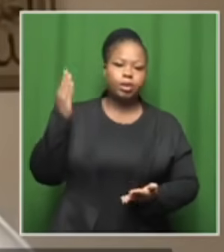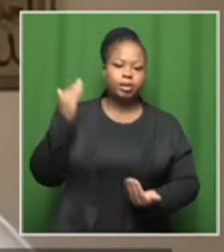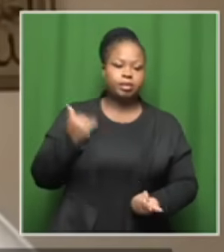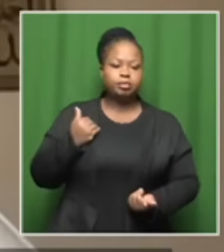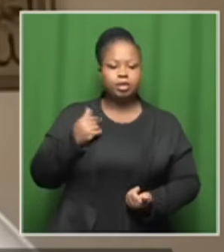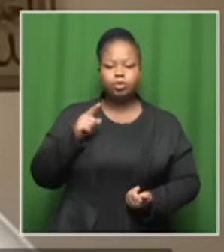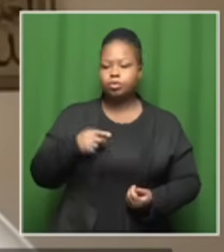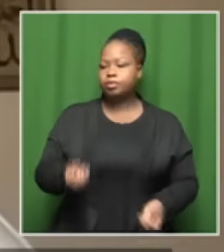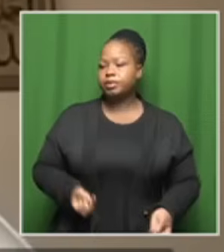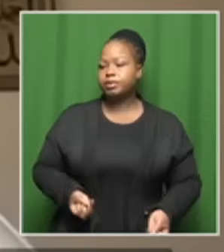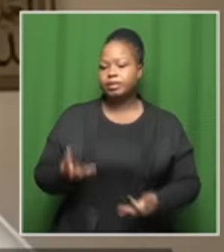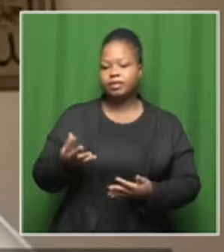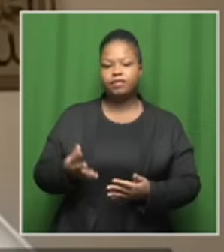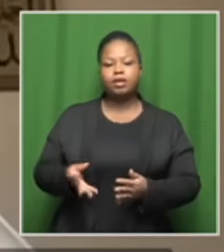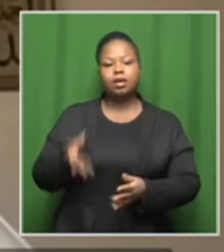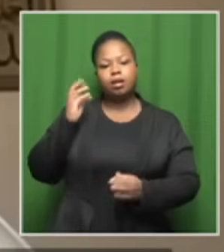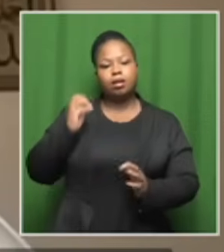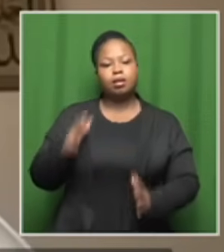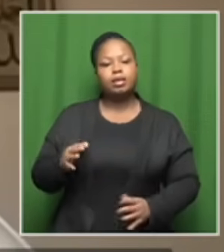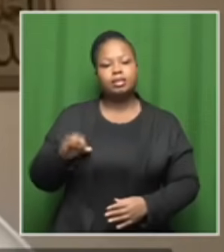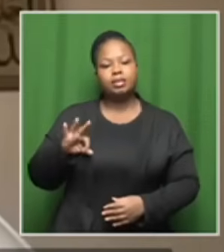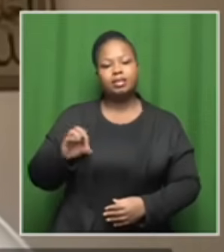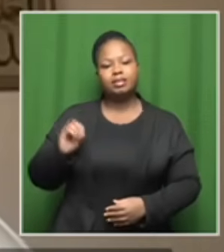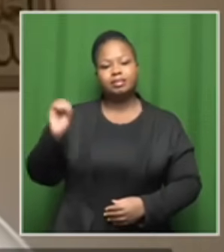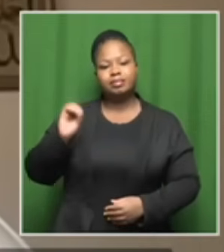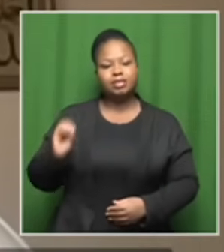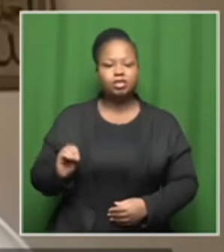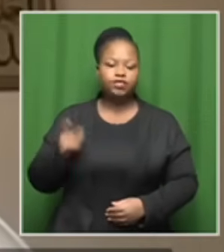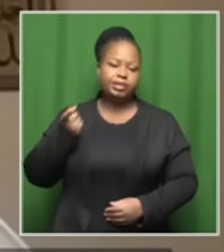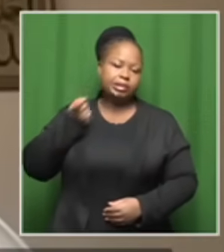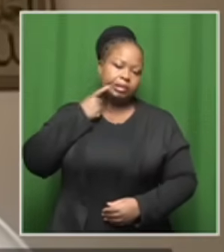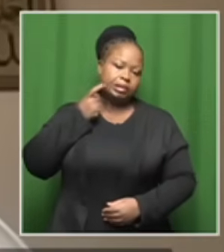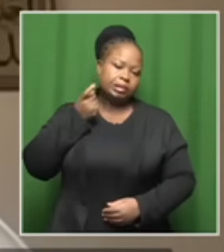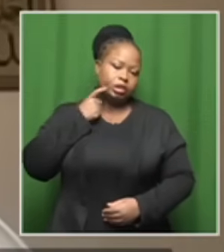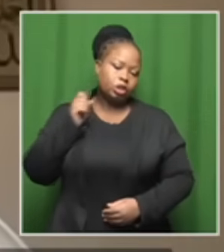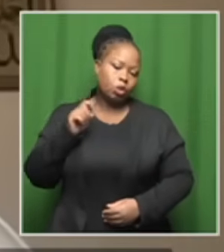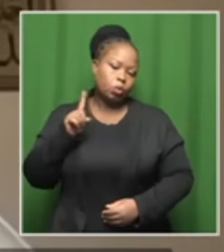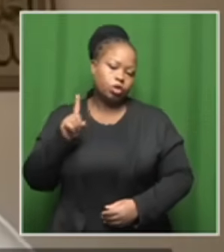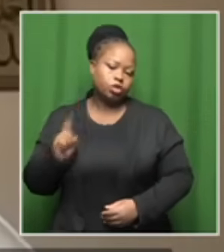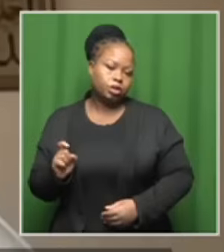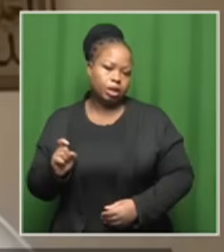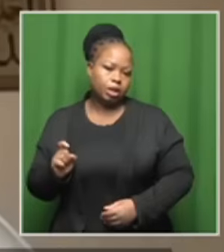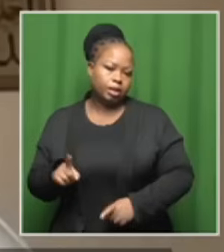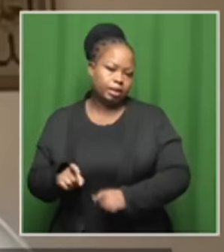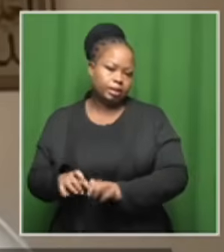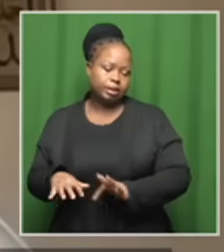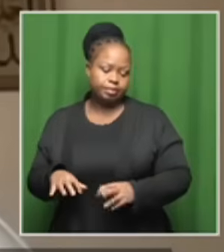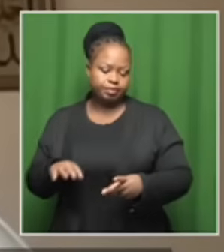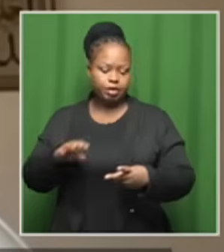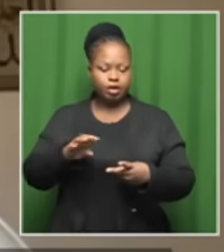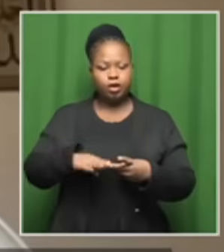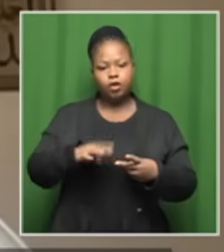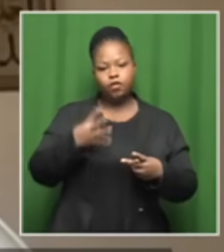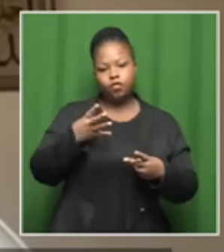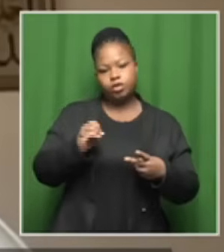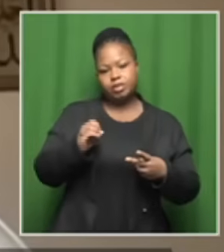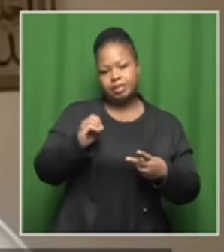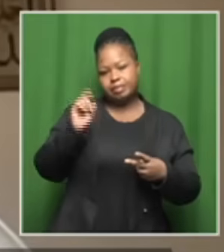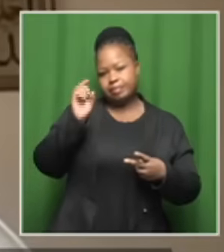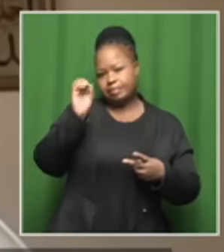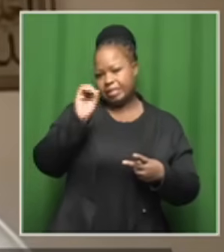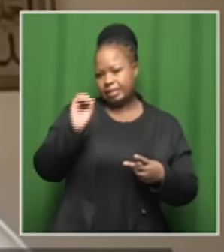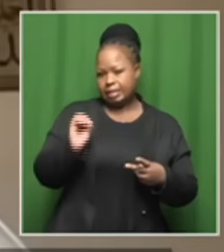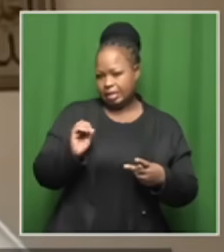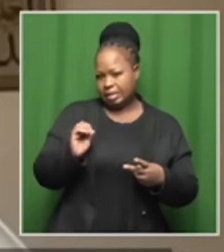learners 30% of easy question in an exam, 40% medium